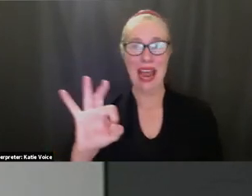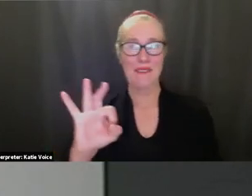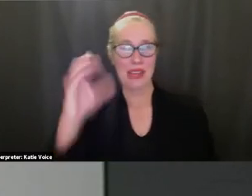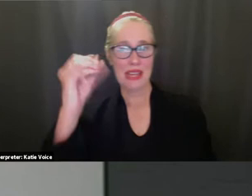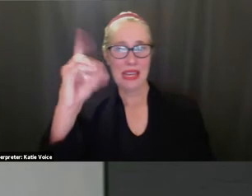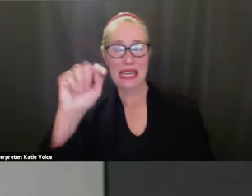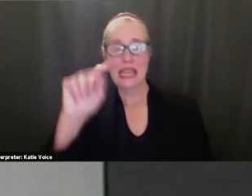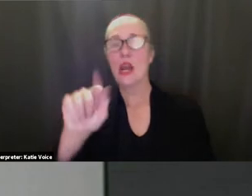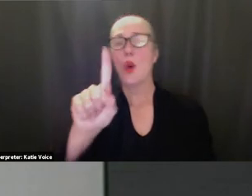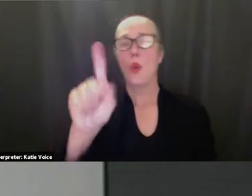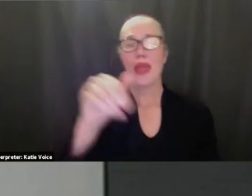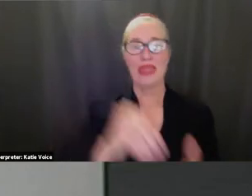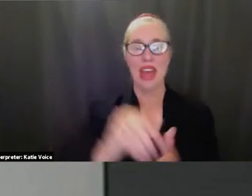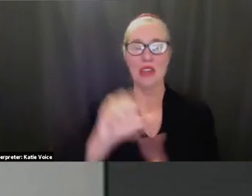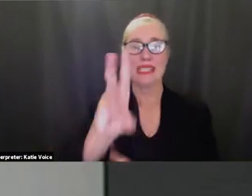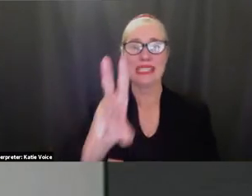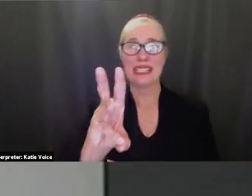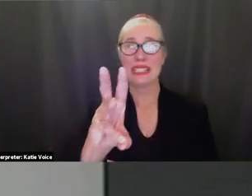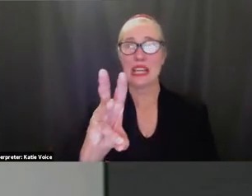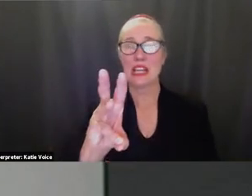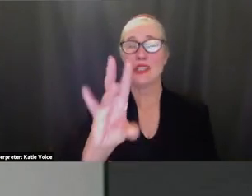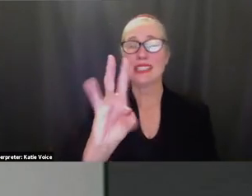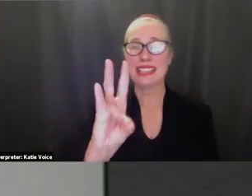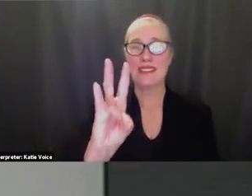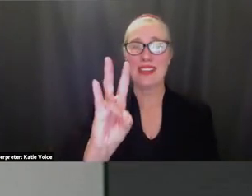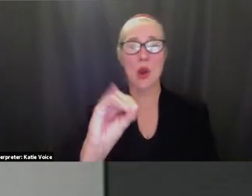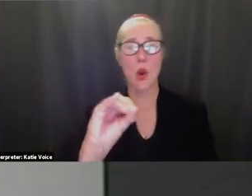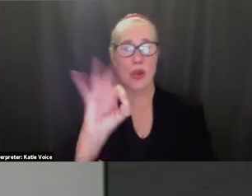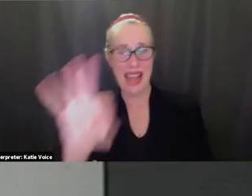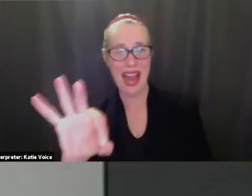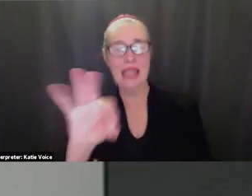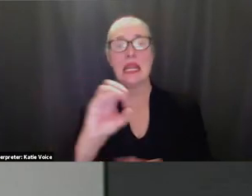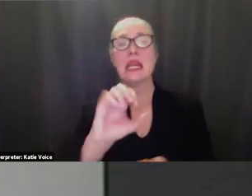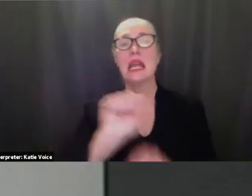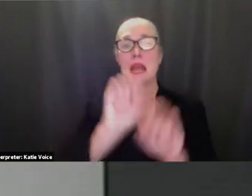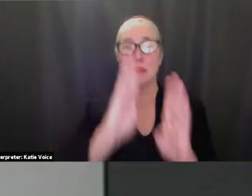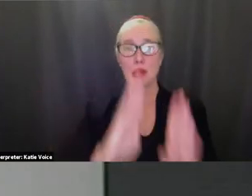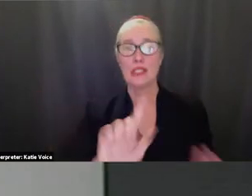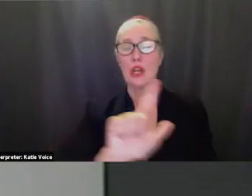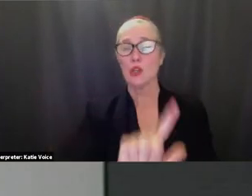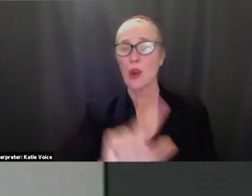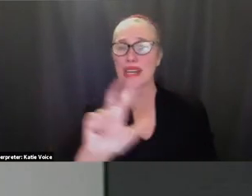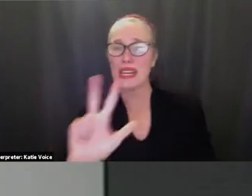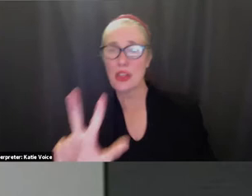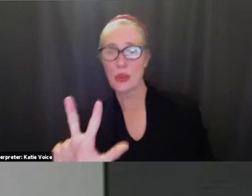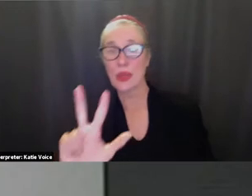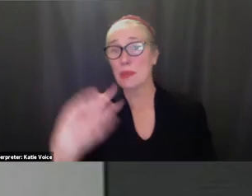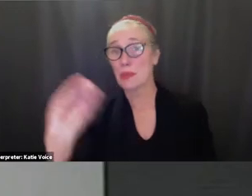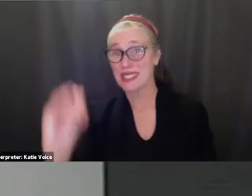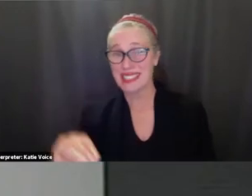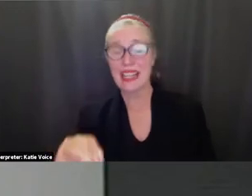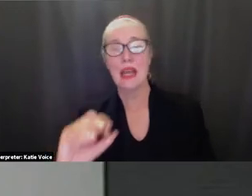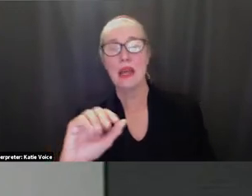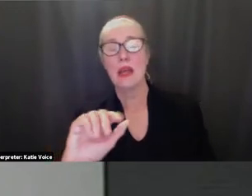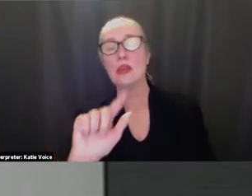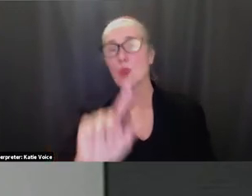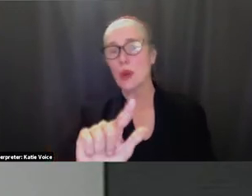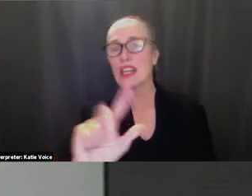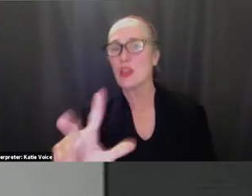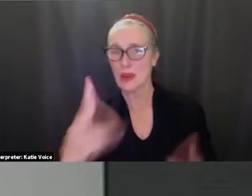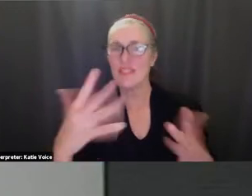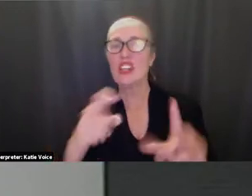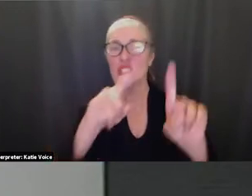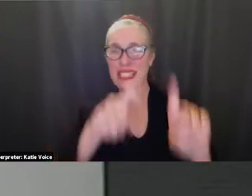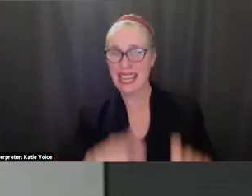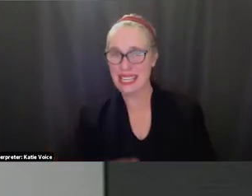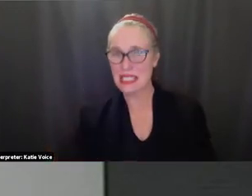679 employees 23 staff members have tested positive that's about a 1.3 percent so